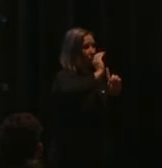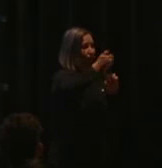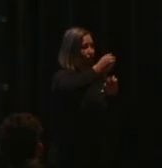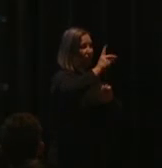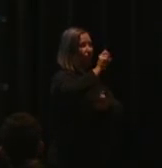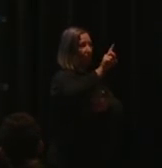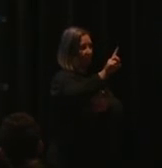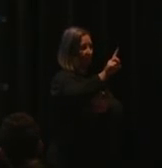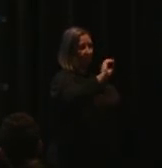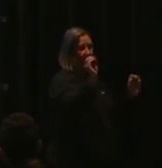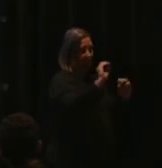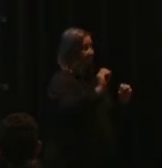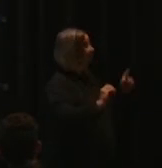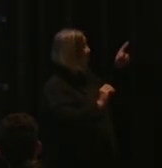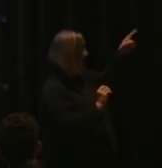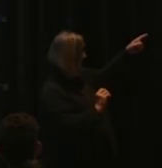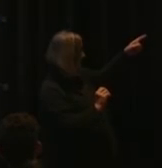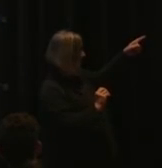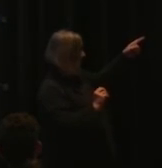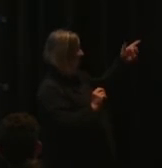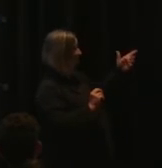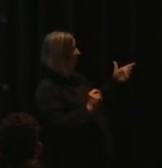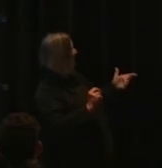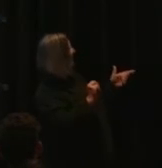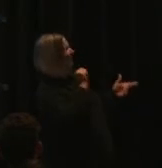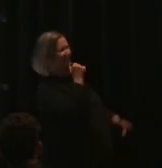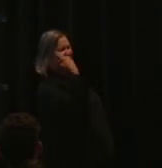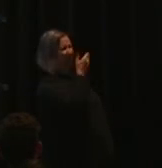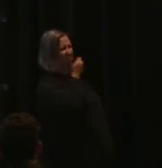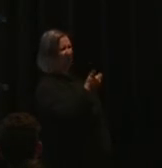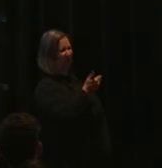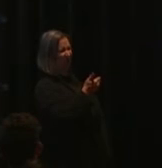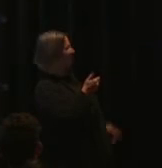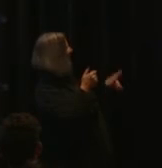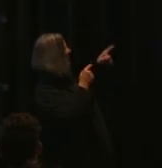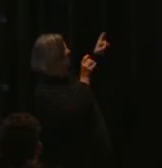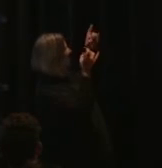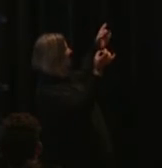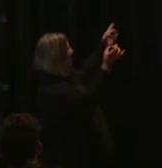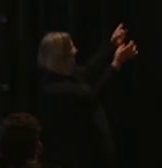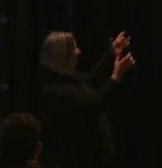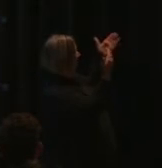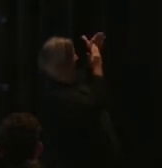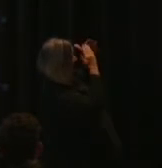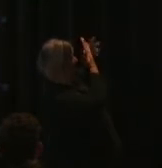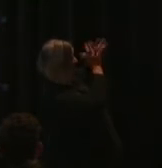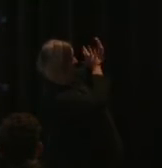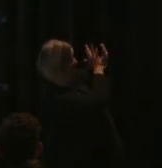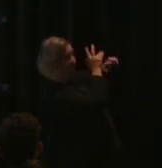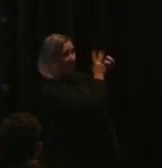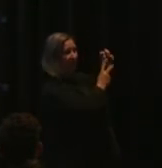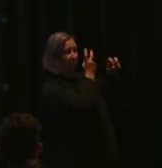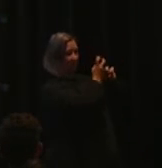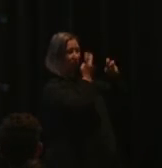detract from a community. It doesn't look good. That light clutter is blinding. If you look at